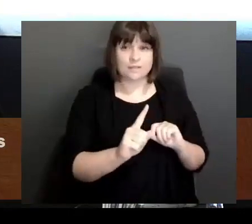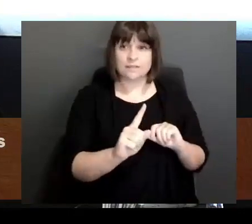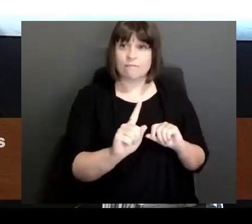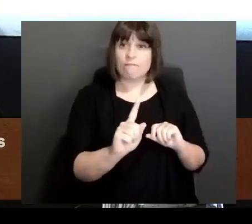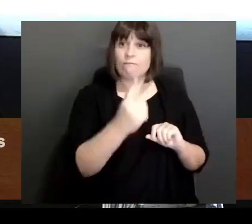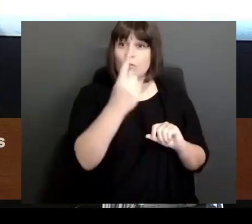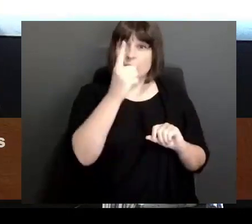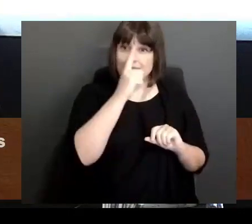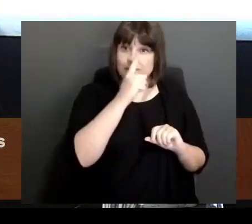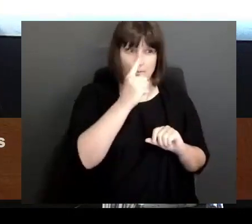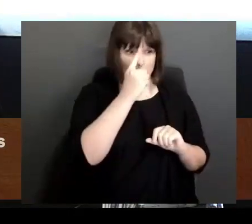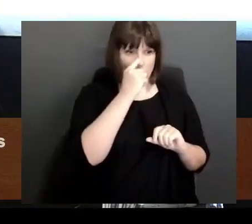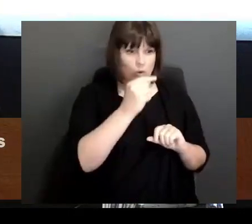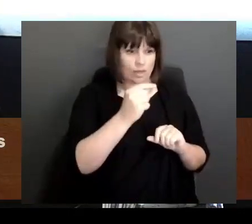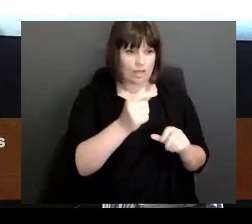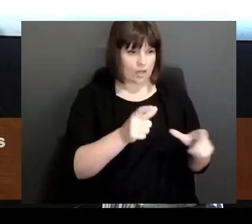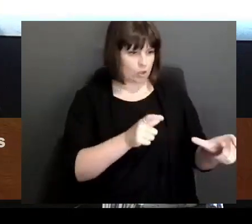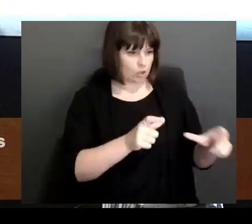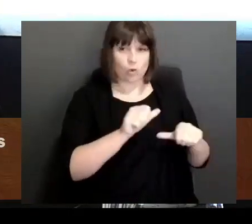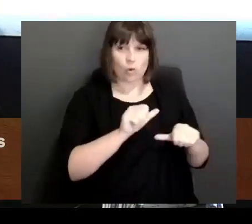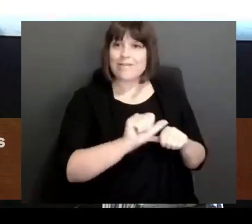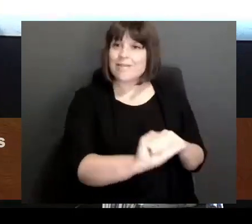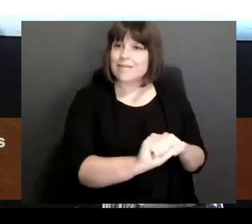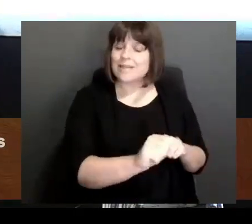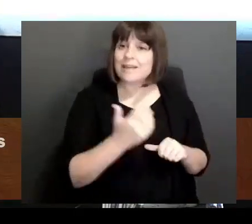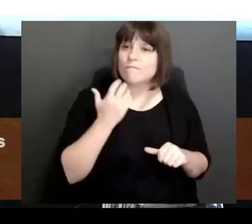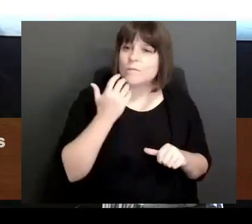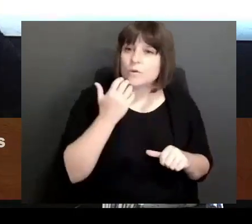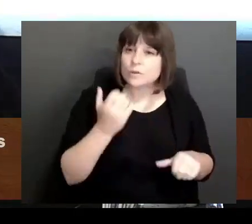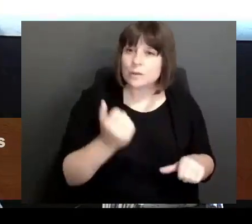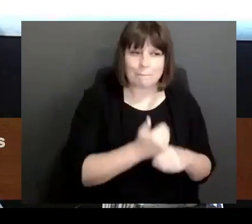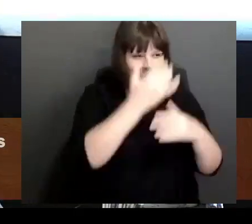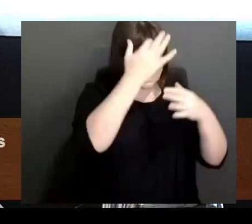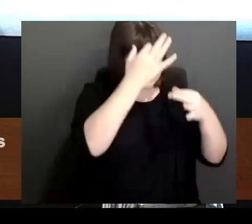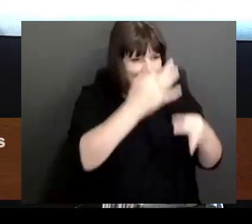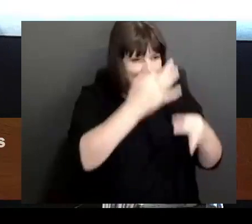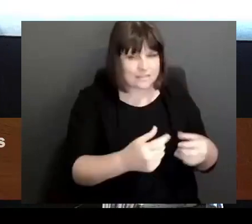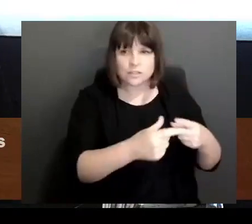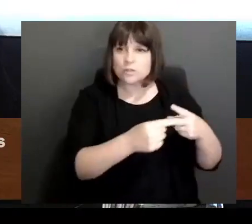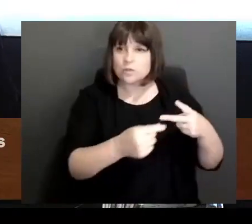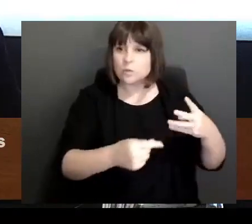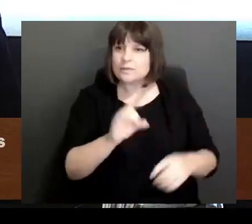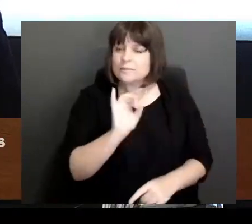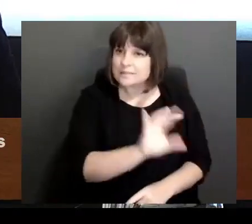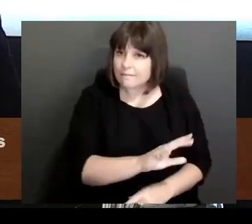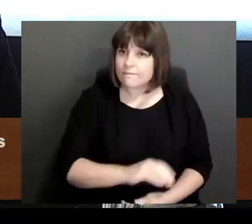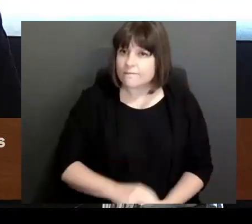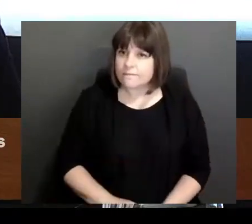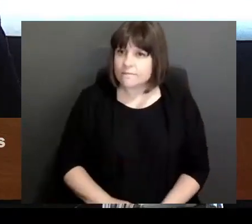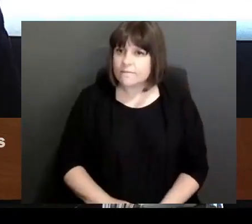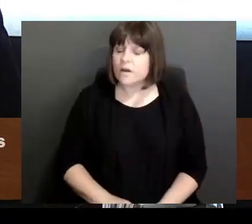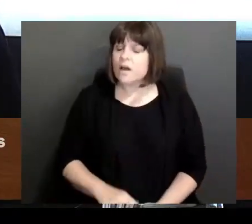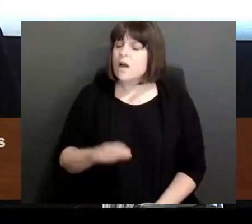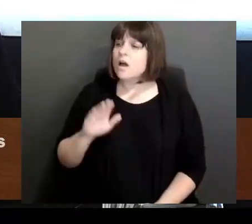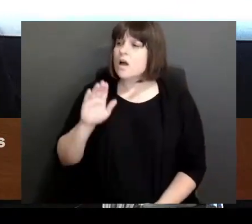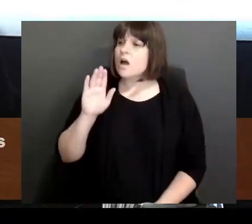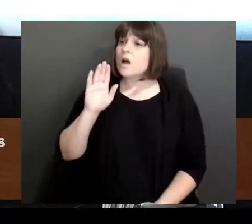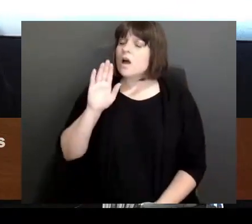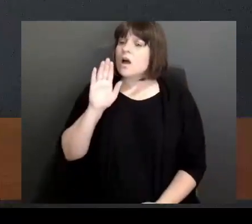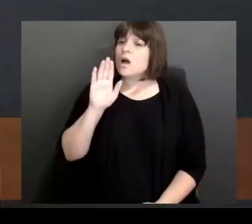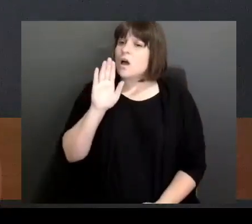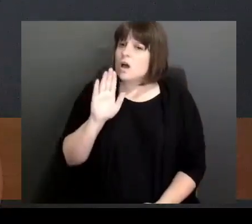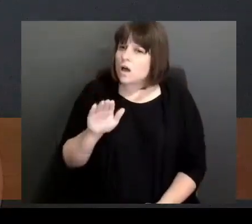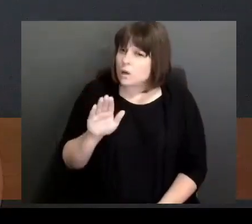take control of their future and be able to make the choices for themselves. With those large amounts of figures that you've expressed to us here